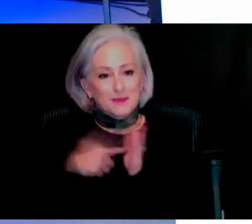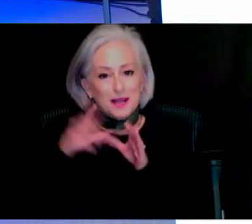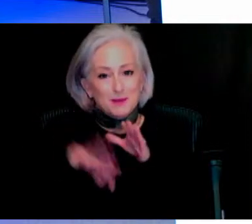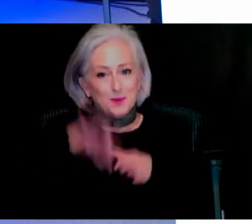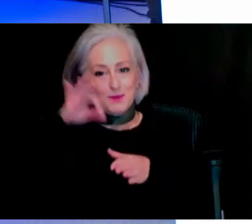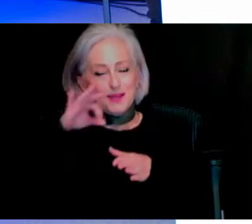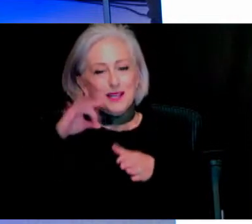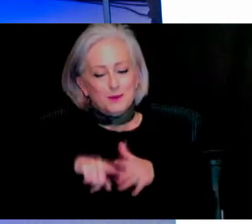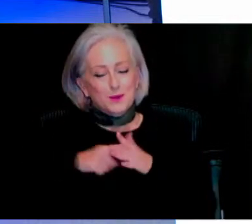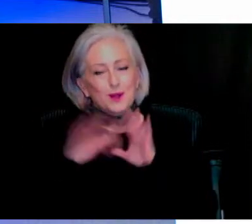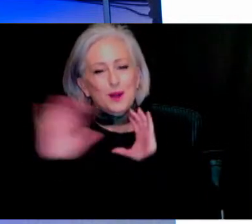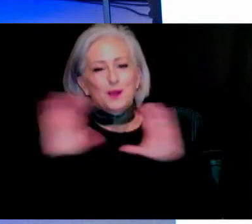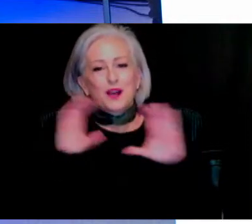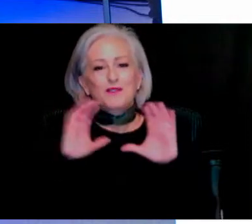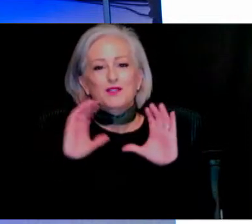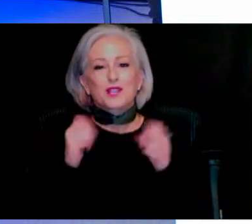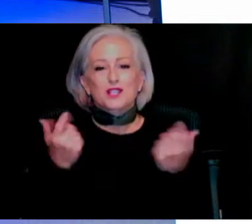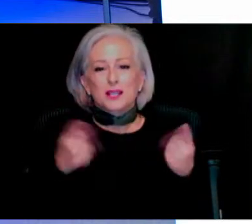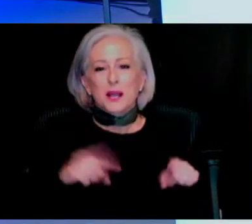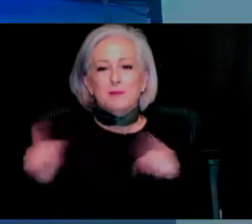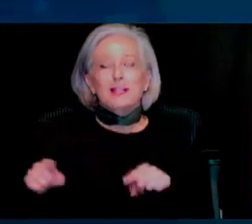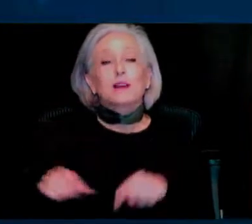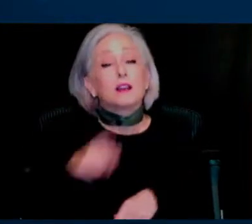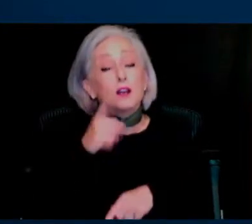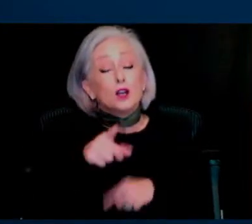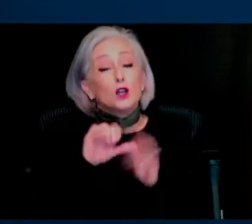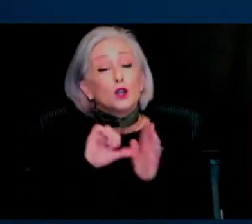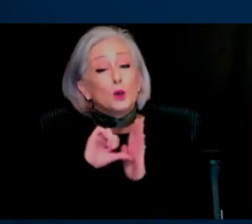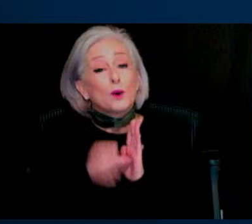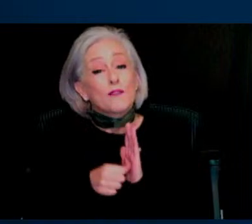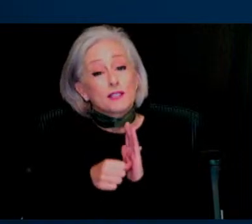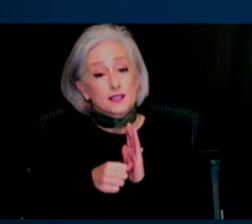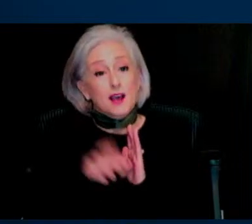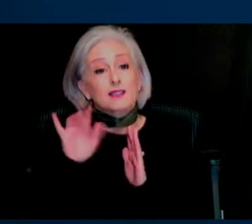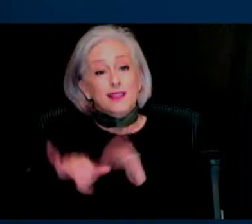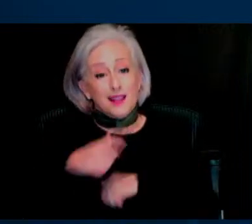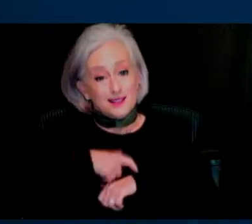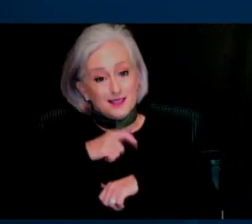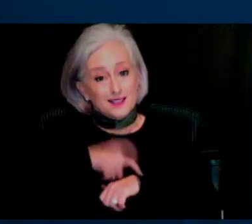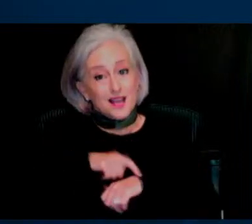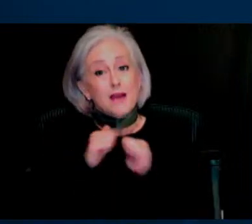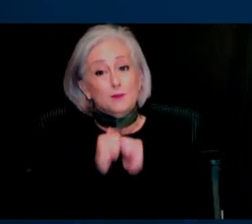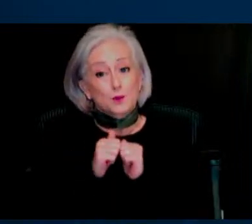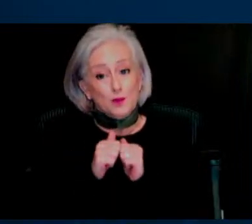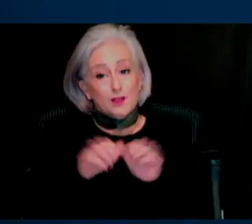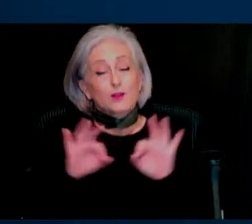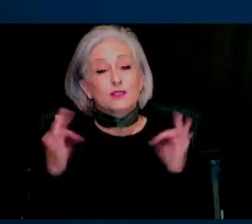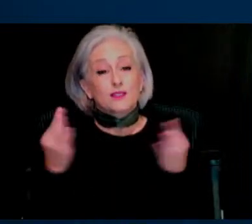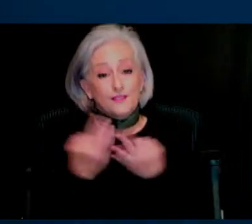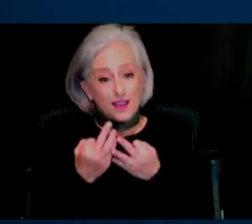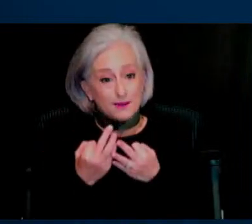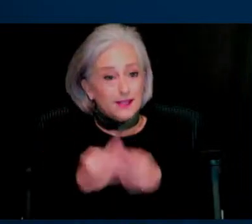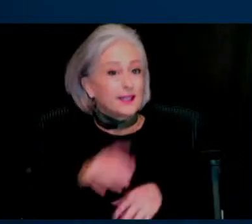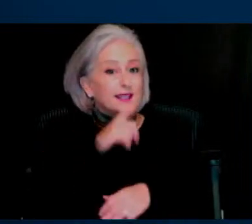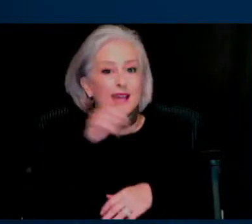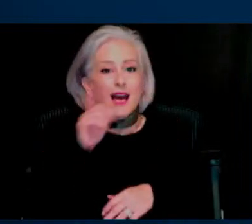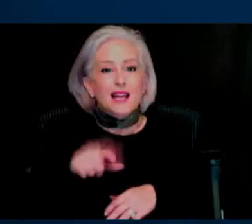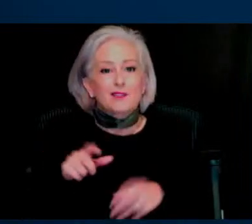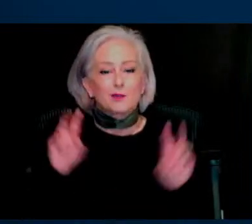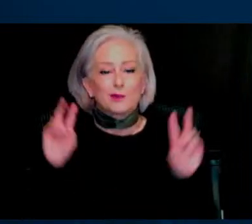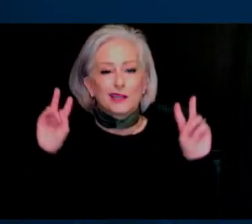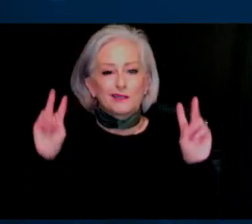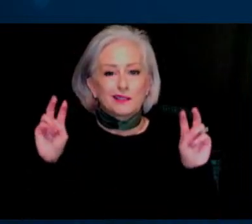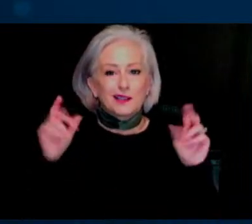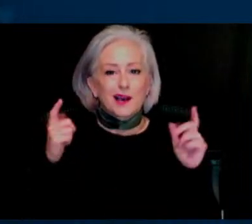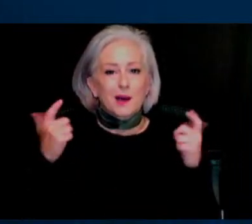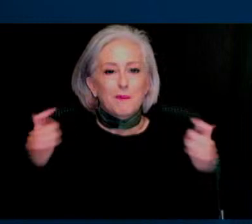I love that idea. But you also emphasize that time spent as a family doesn't have to be like a big thing.